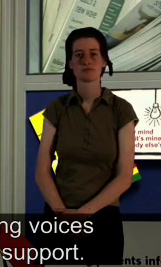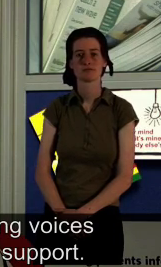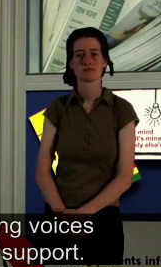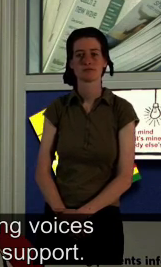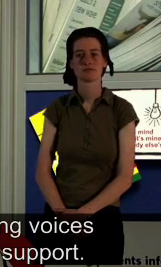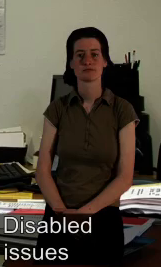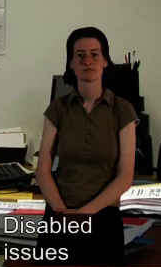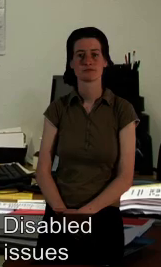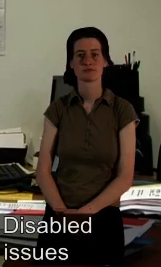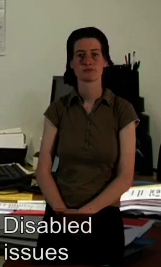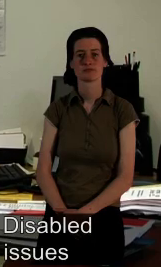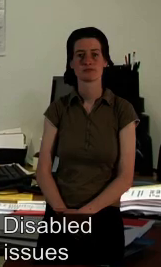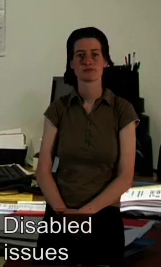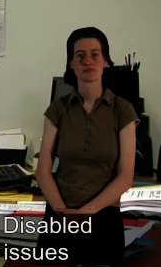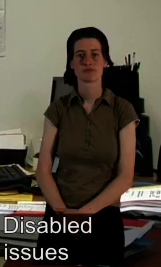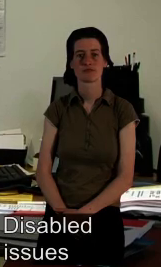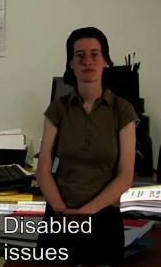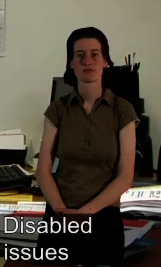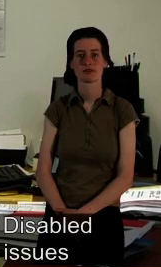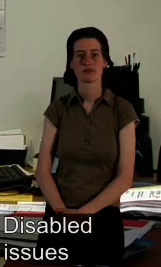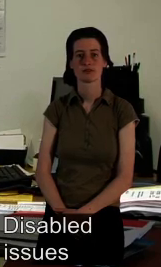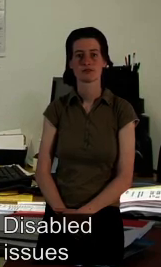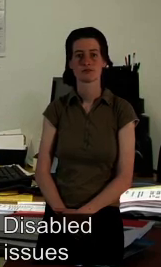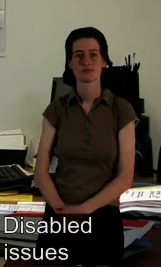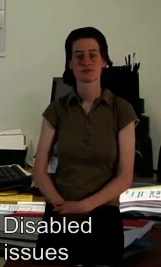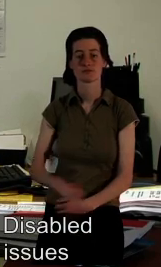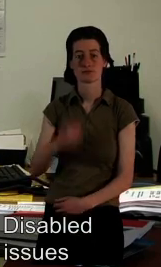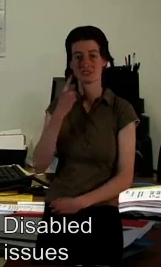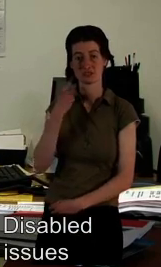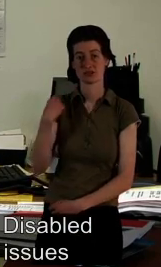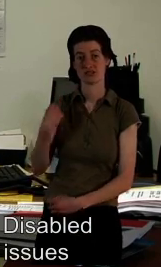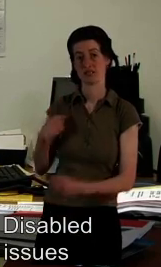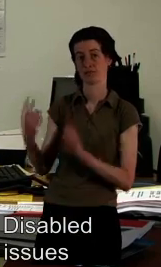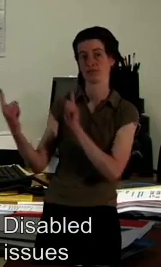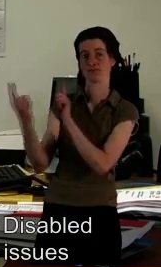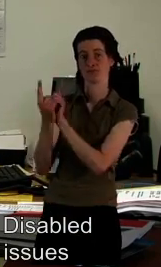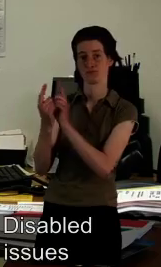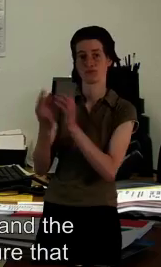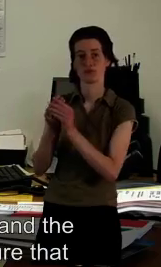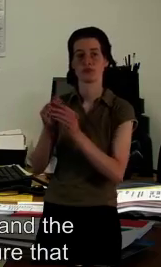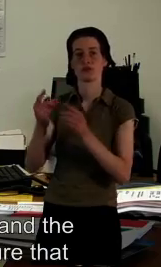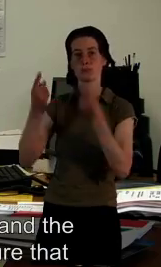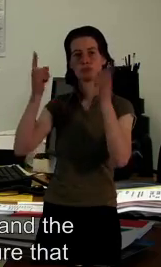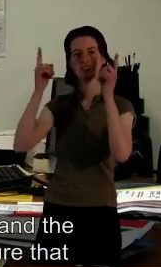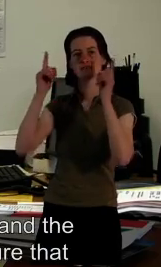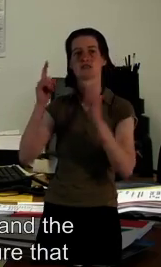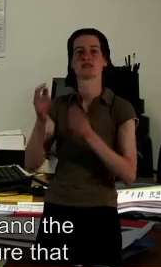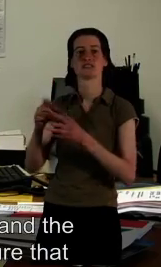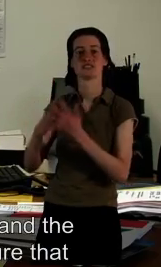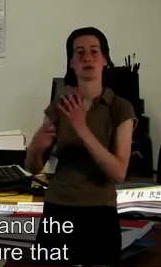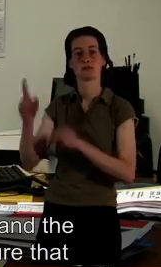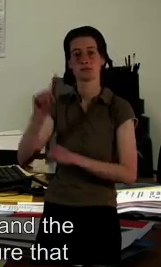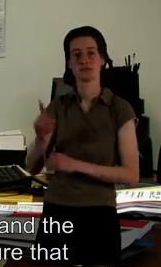we support. Yesterday I was with the Minister for Disabled People talking about employment issues for people with